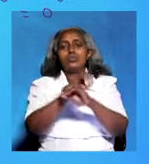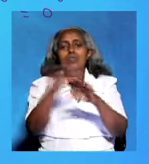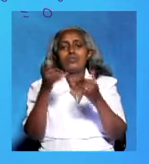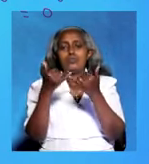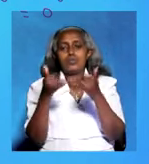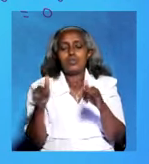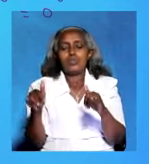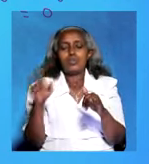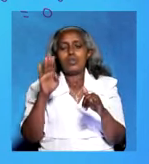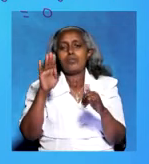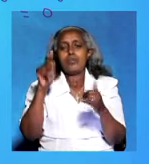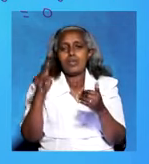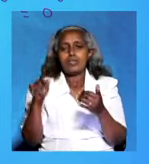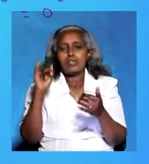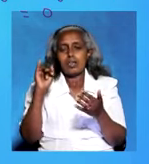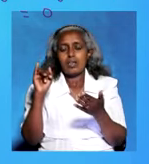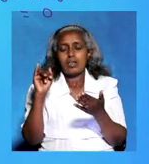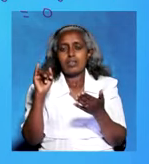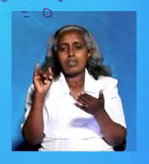over BXI